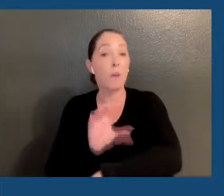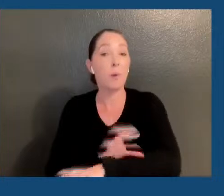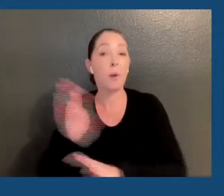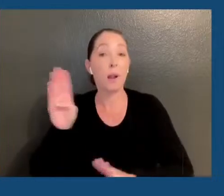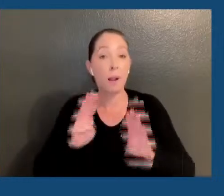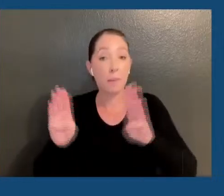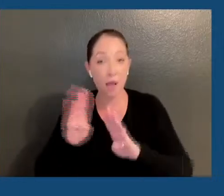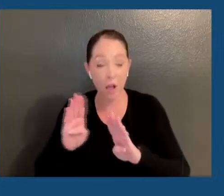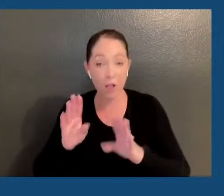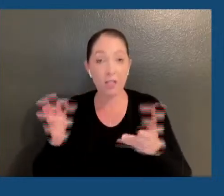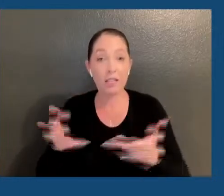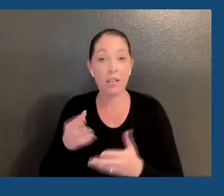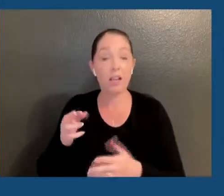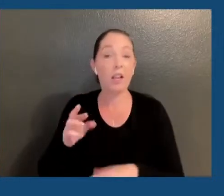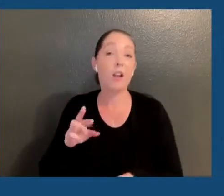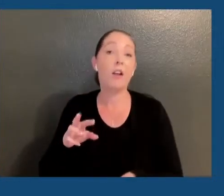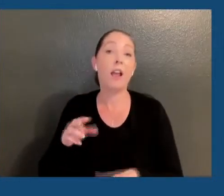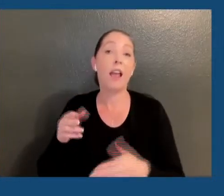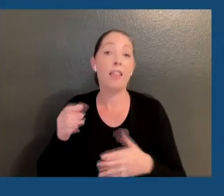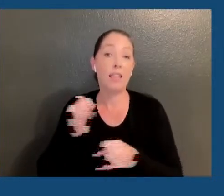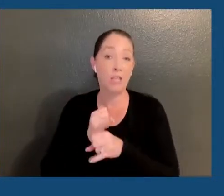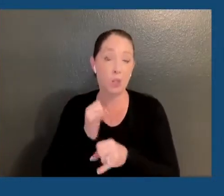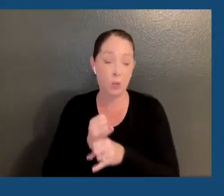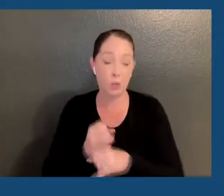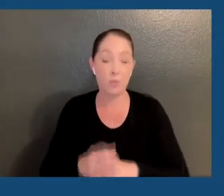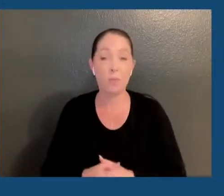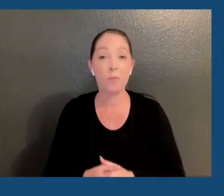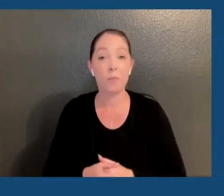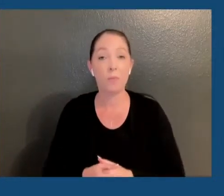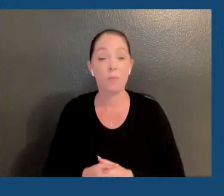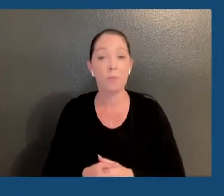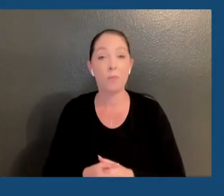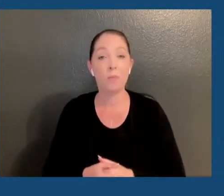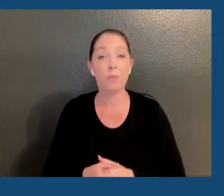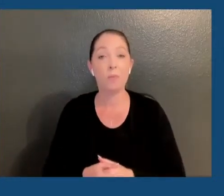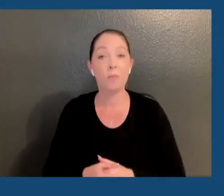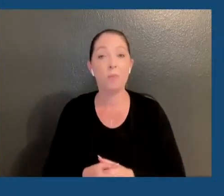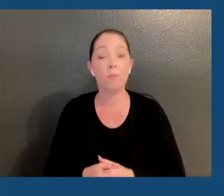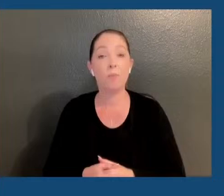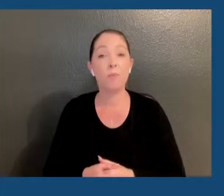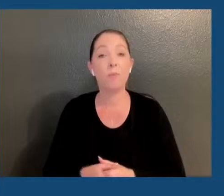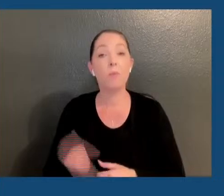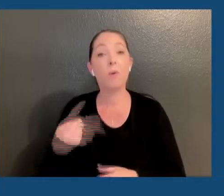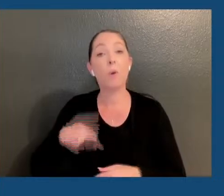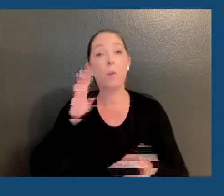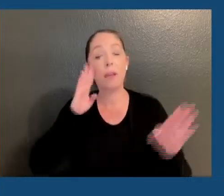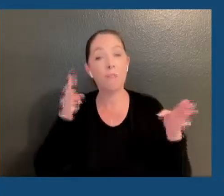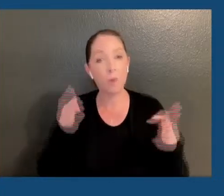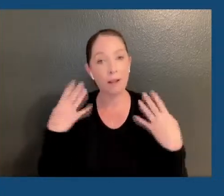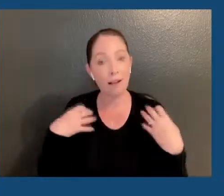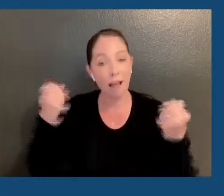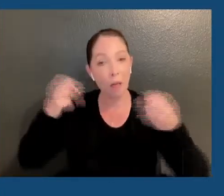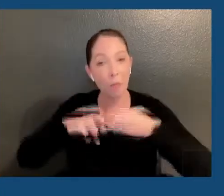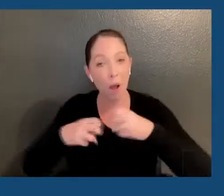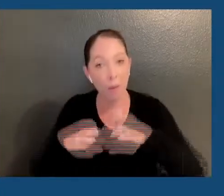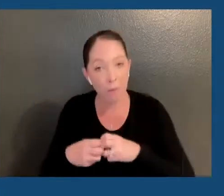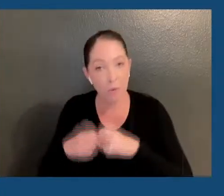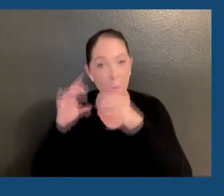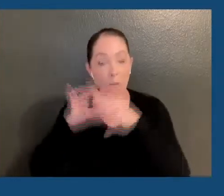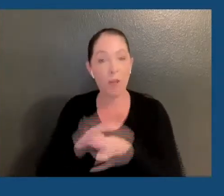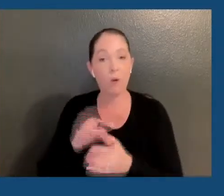Institute. And at the RNA Institute, we focus on health problems related to